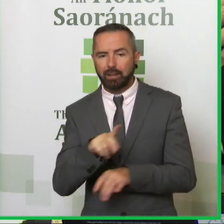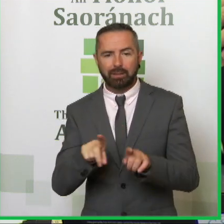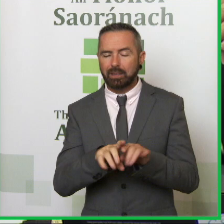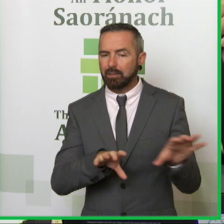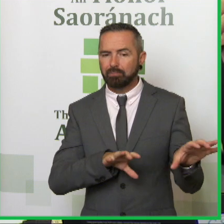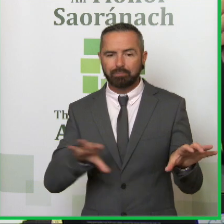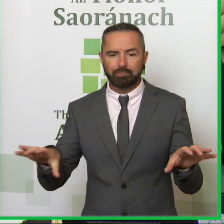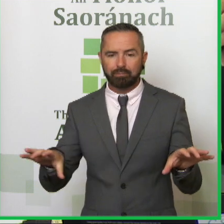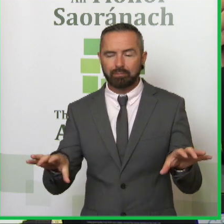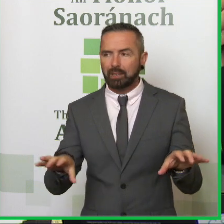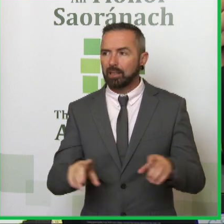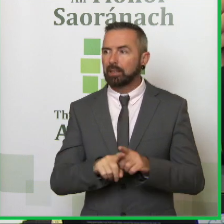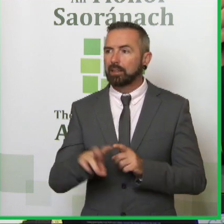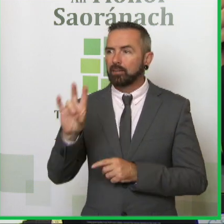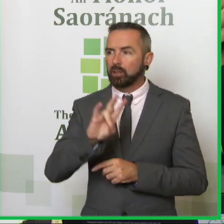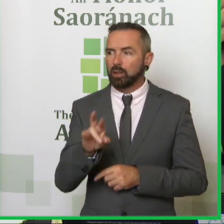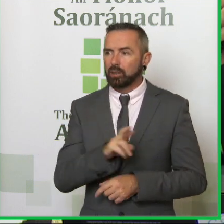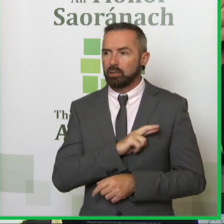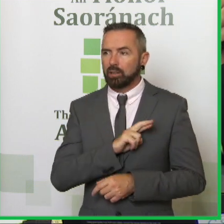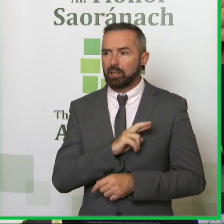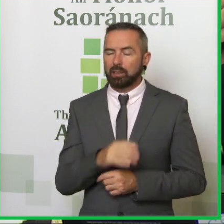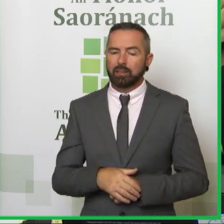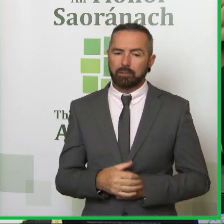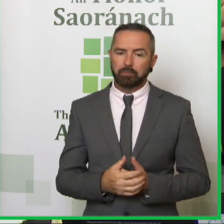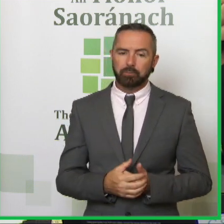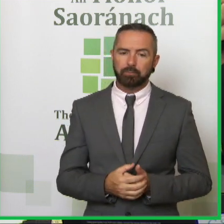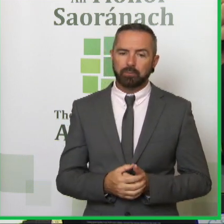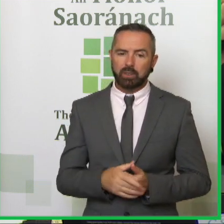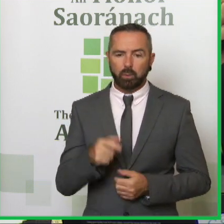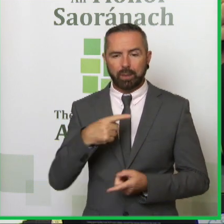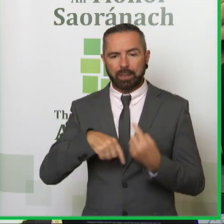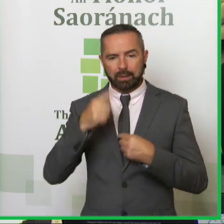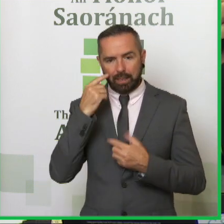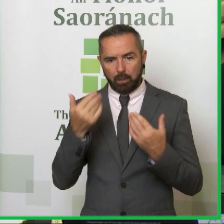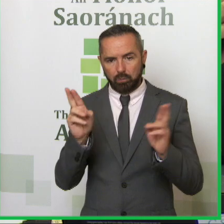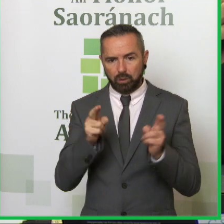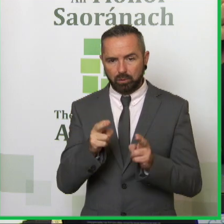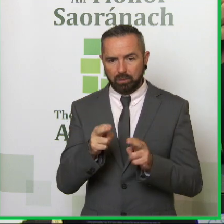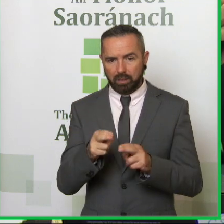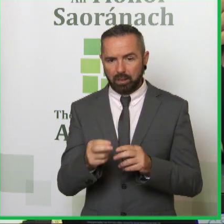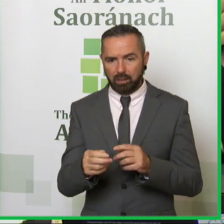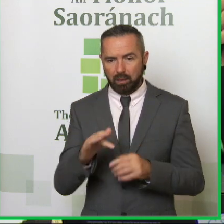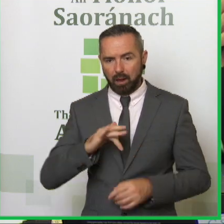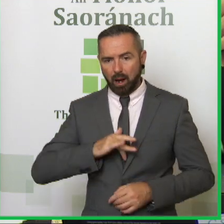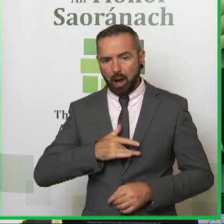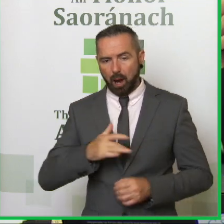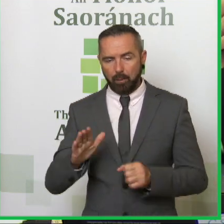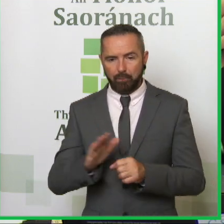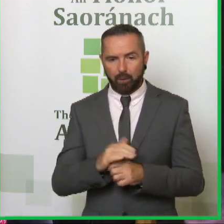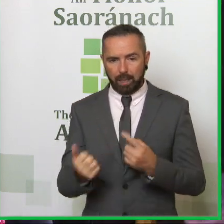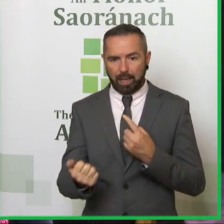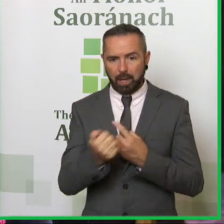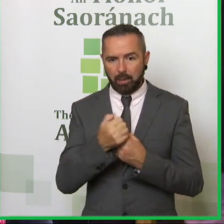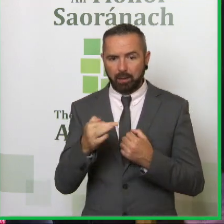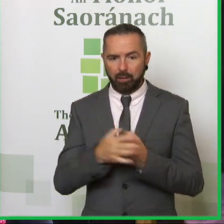is a different question entirely from looking at how the state can reduce the harmful impacts of illicit drugs. But if I could just add, at the same time, we were